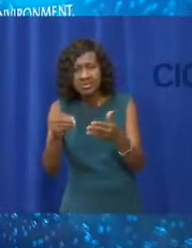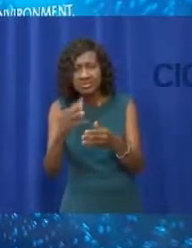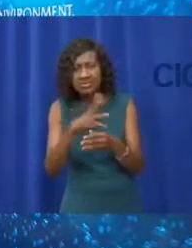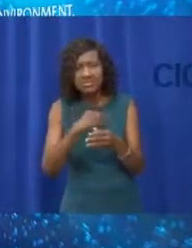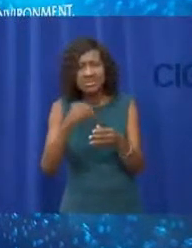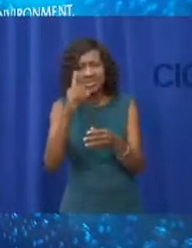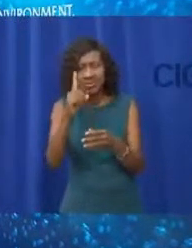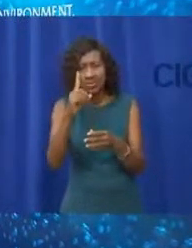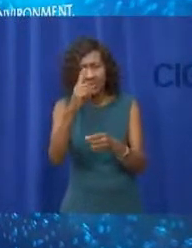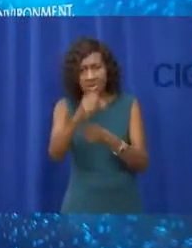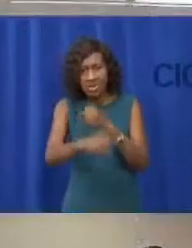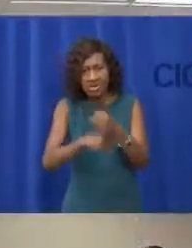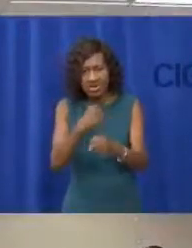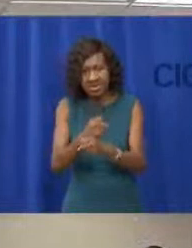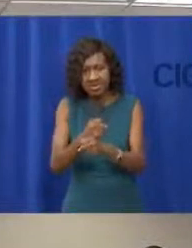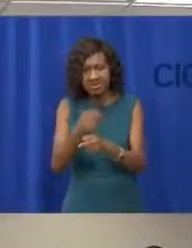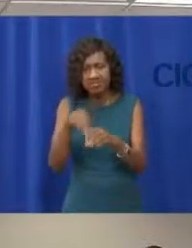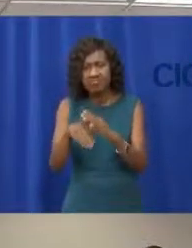you very much.